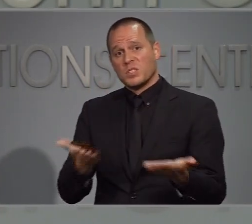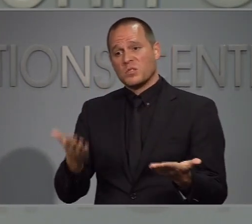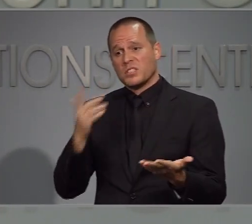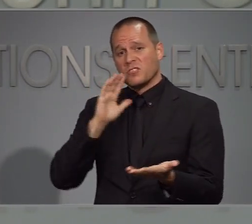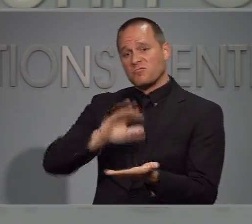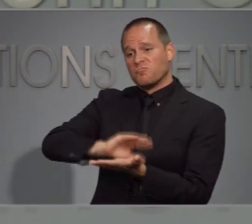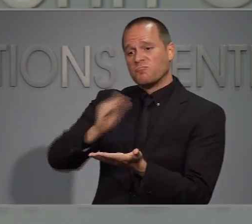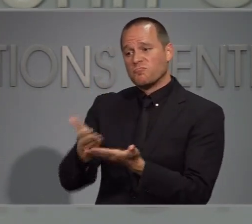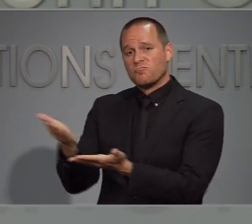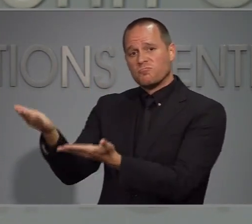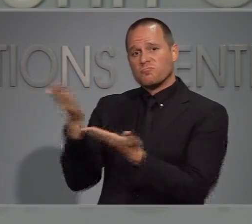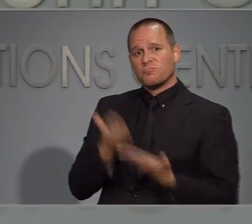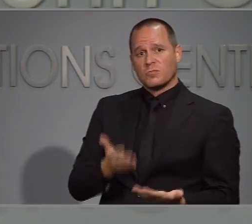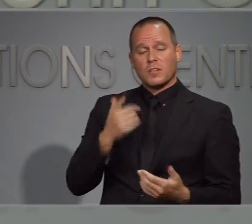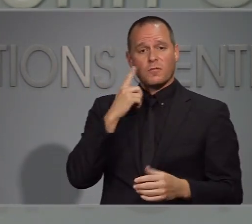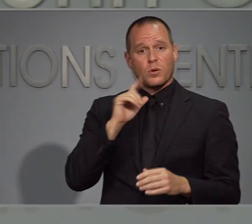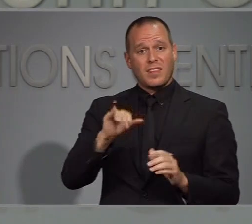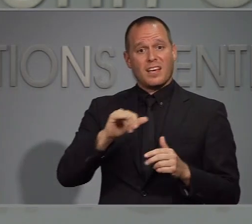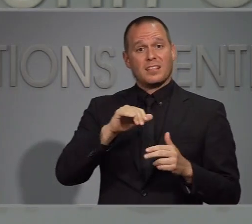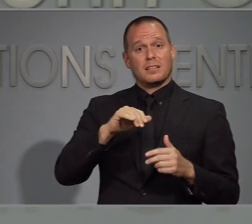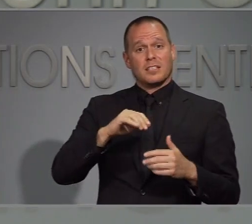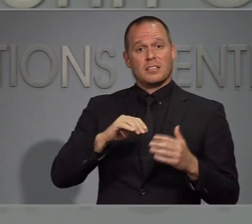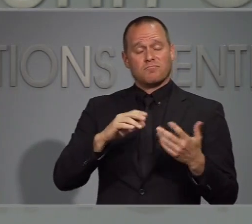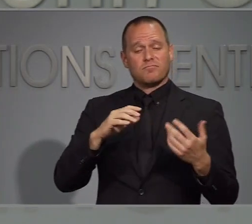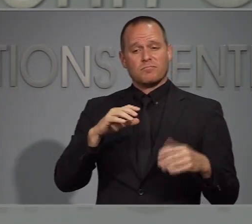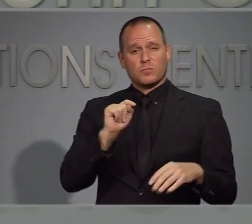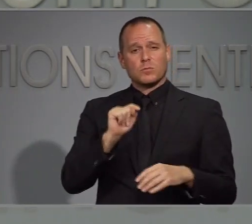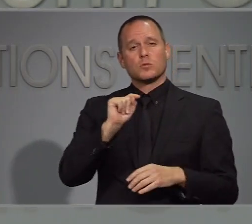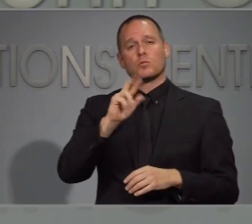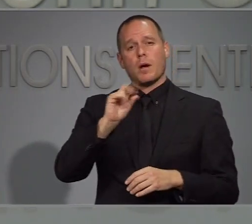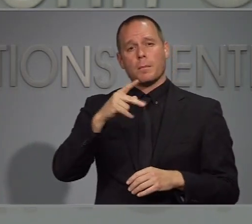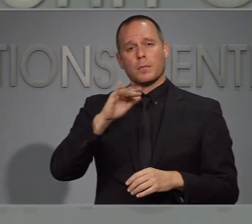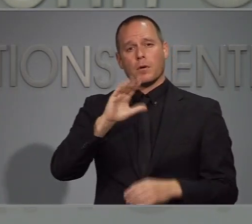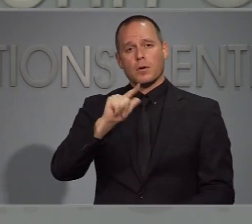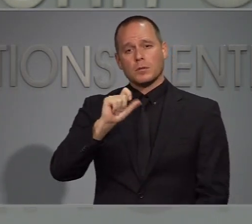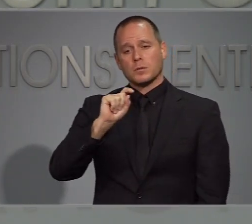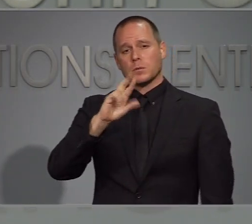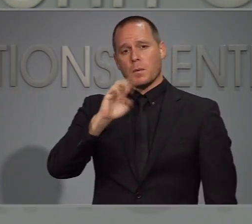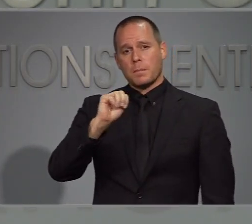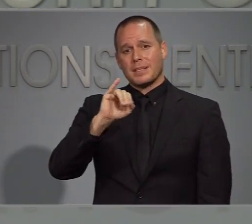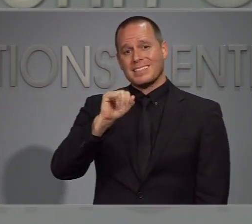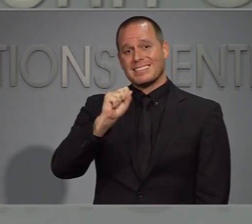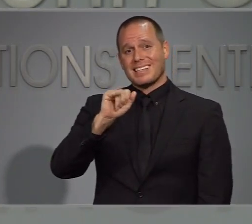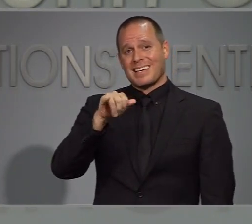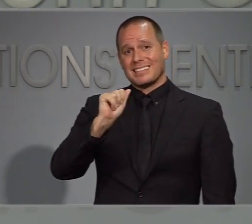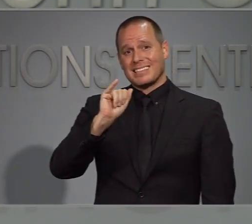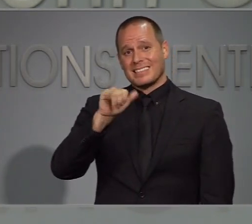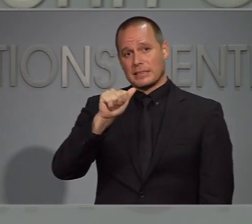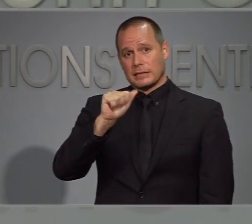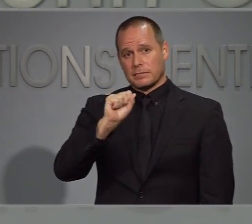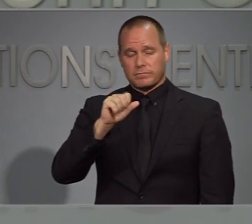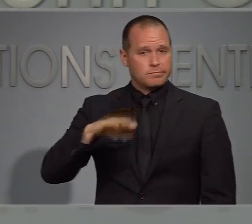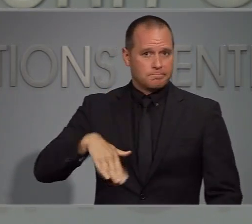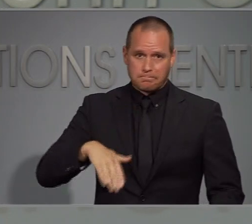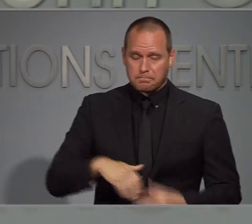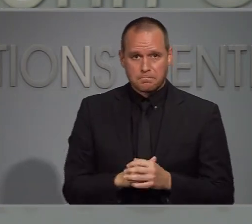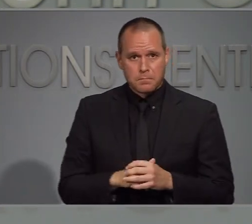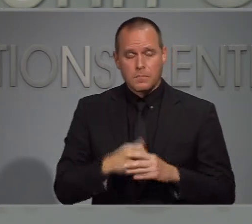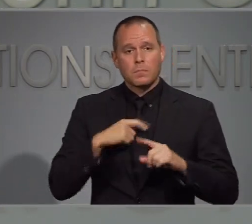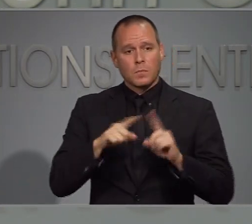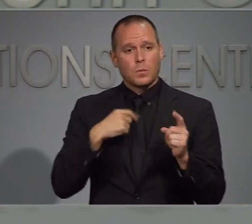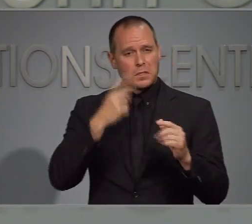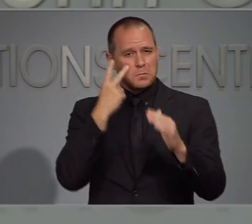for Isaias, and so we would anticipate that there could be